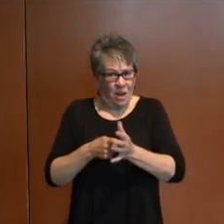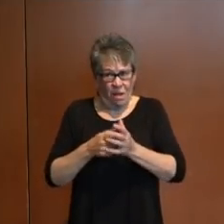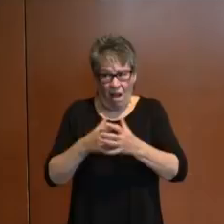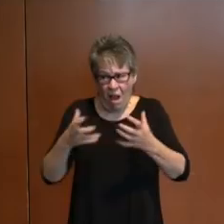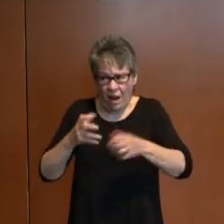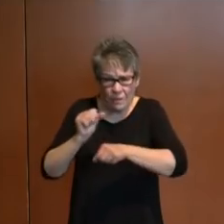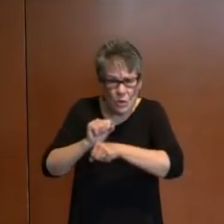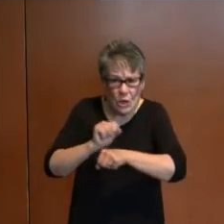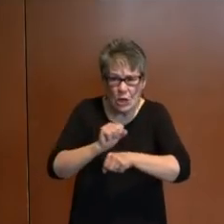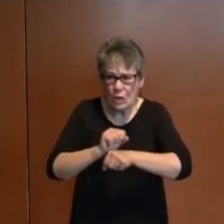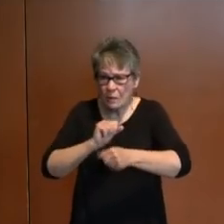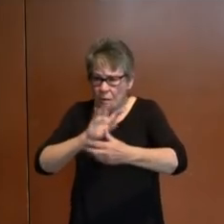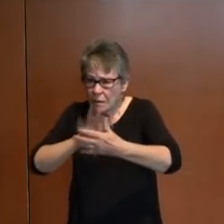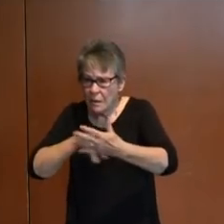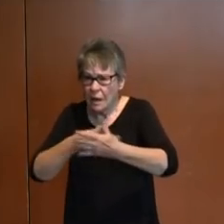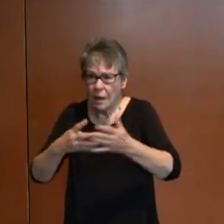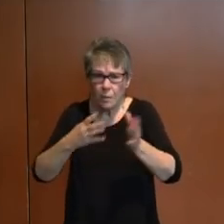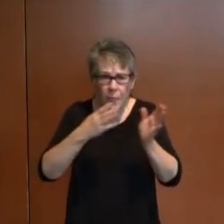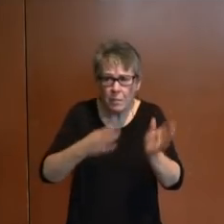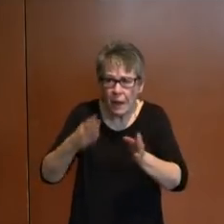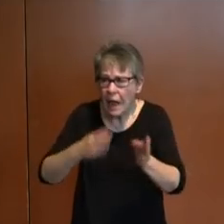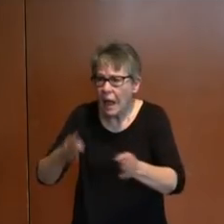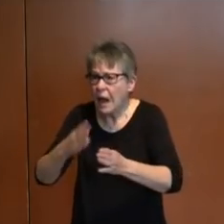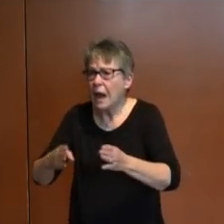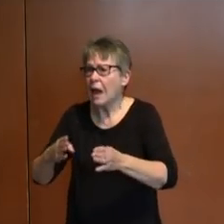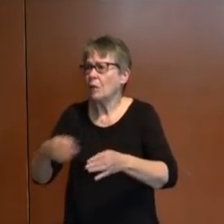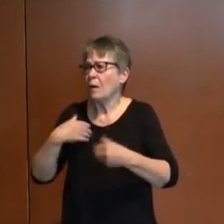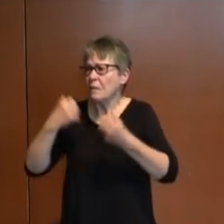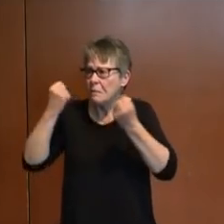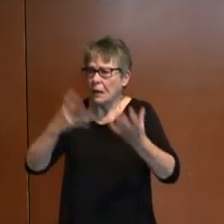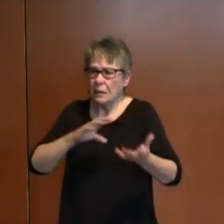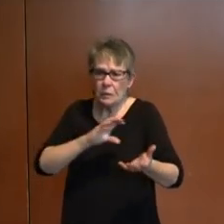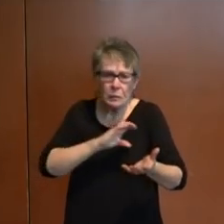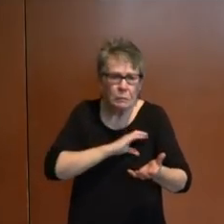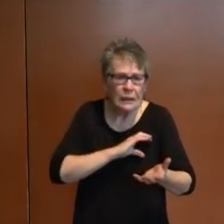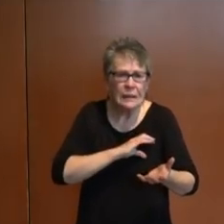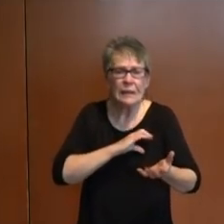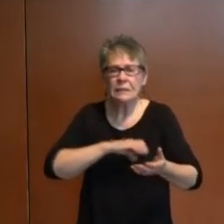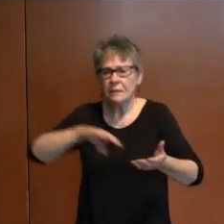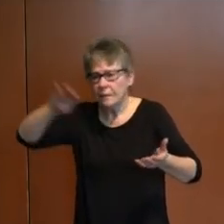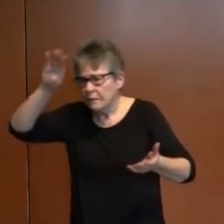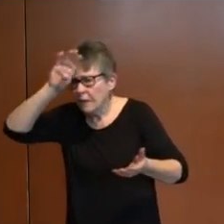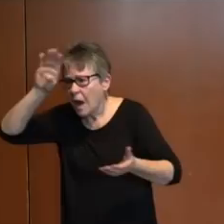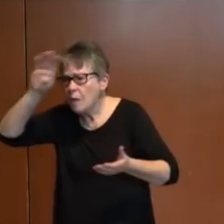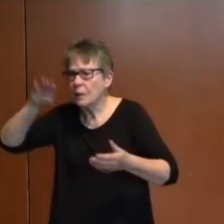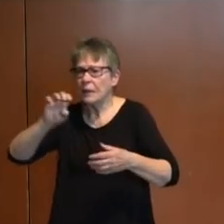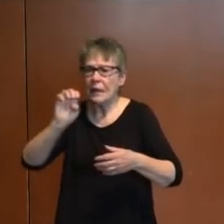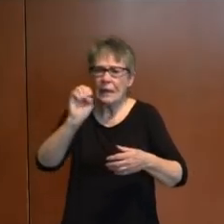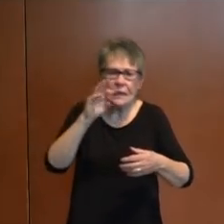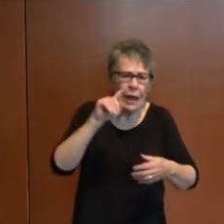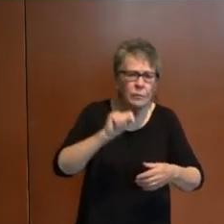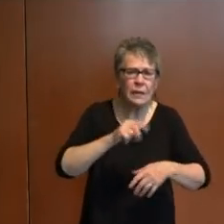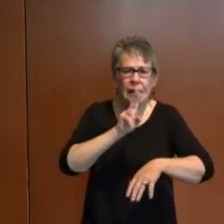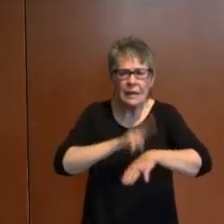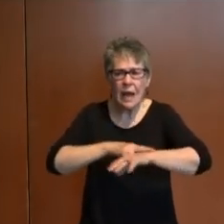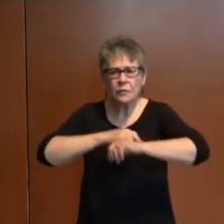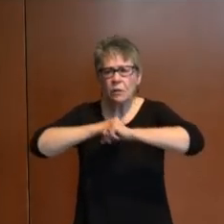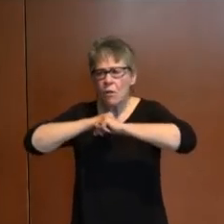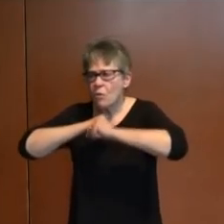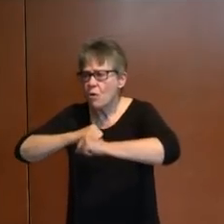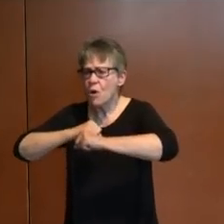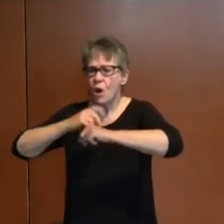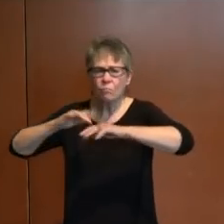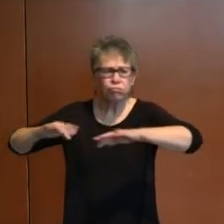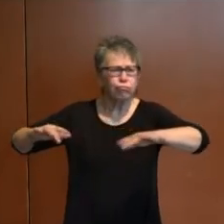in addition to state police, county, local police, National Guard, and we have got to preserve our assets, and our